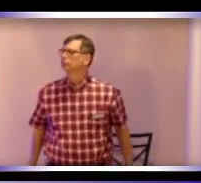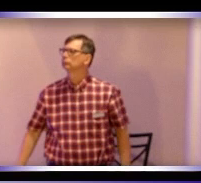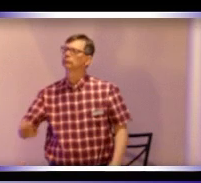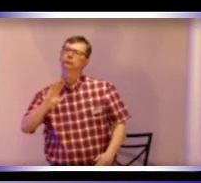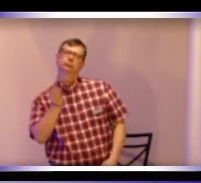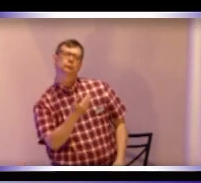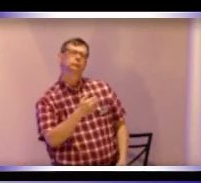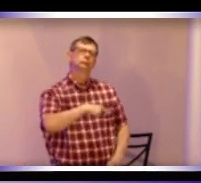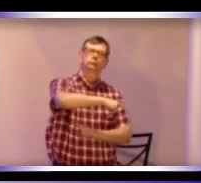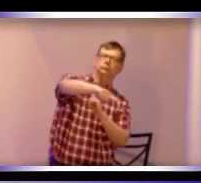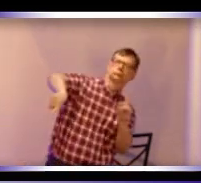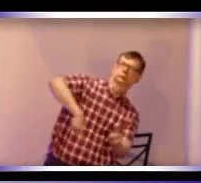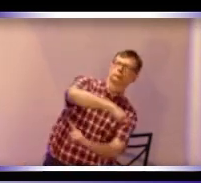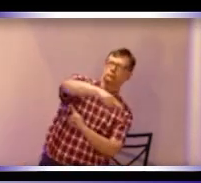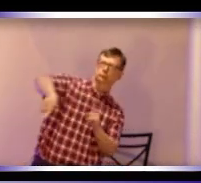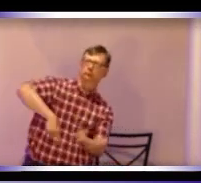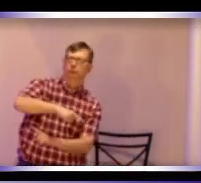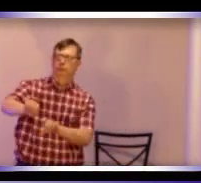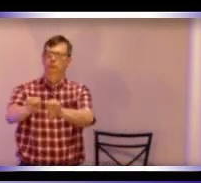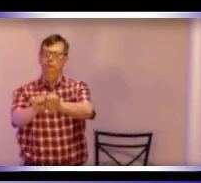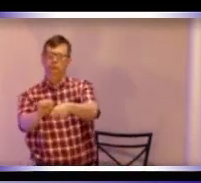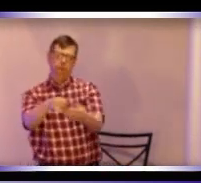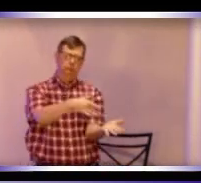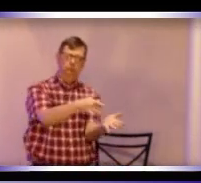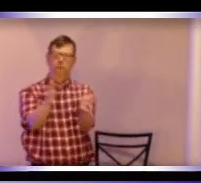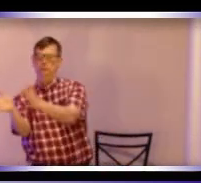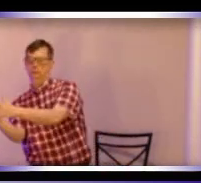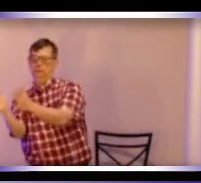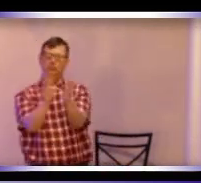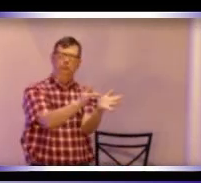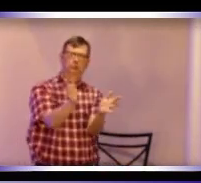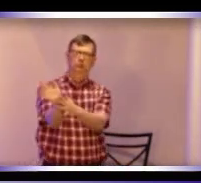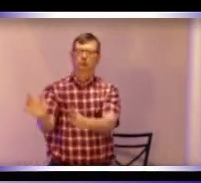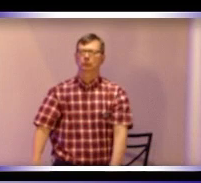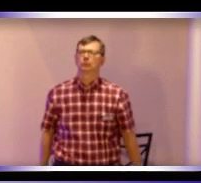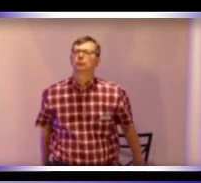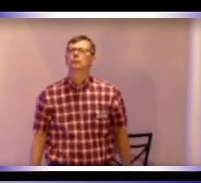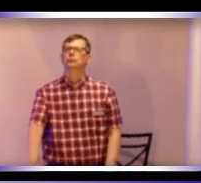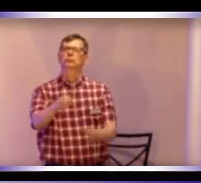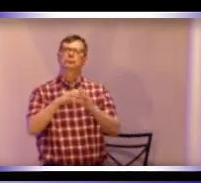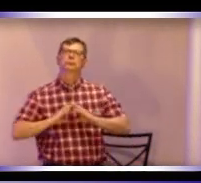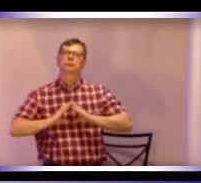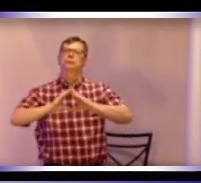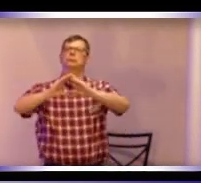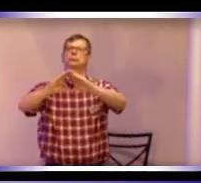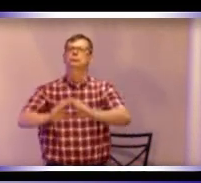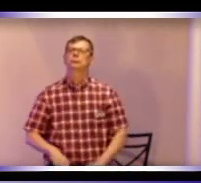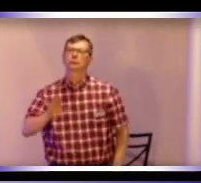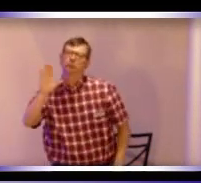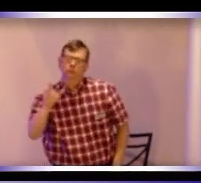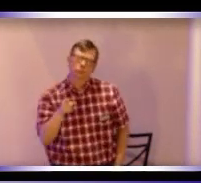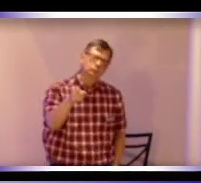because our universe is so reciprocal, the gift that